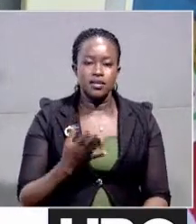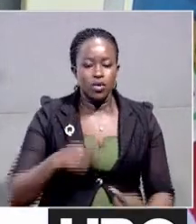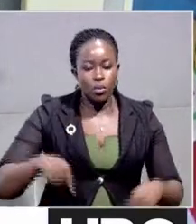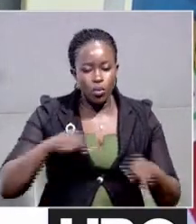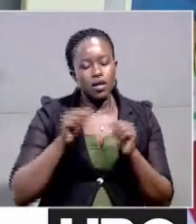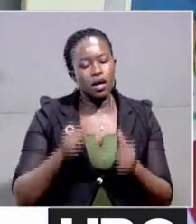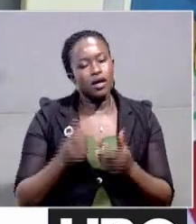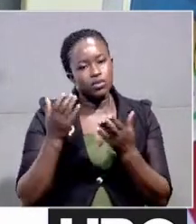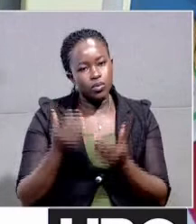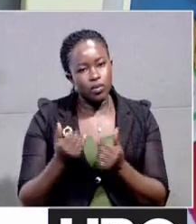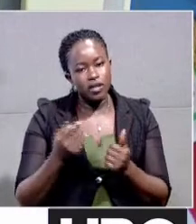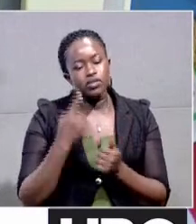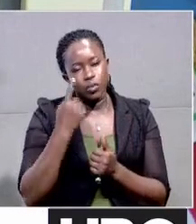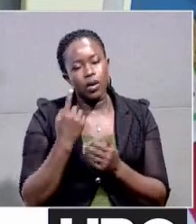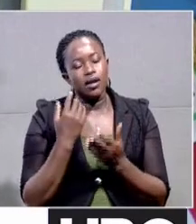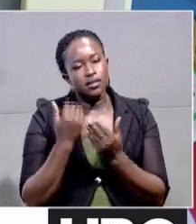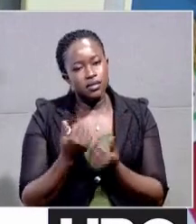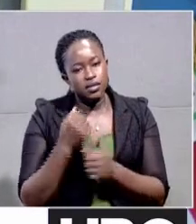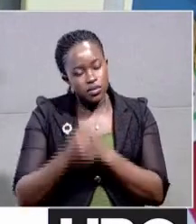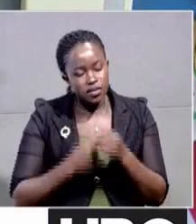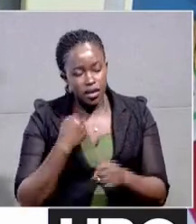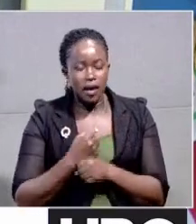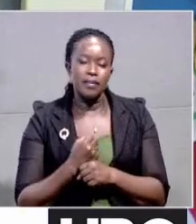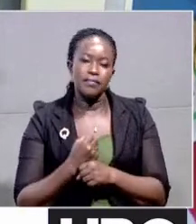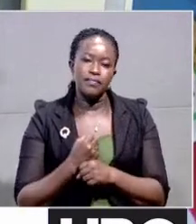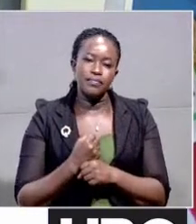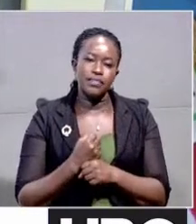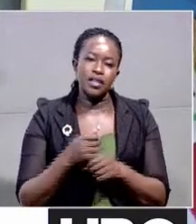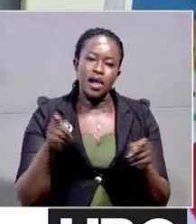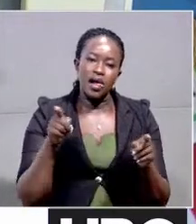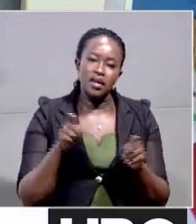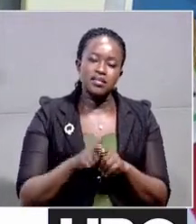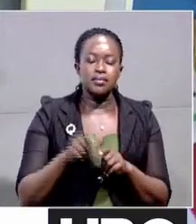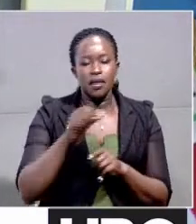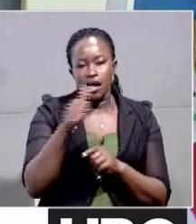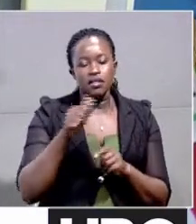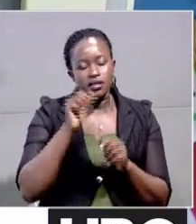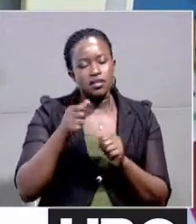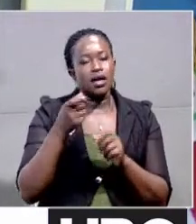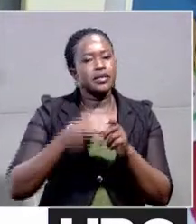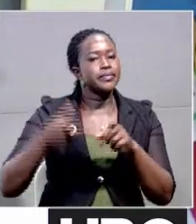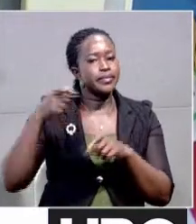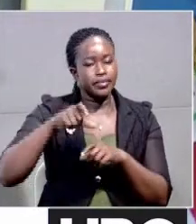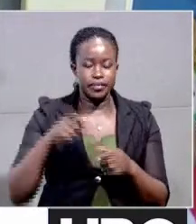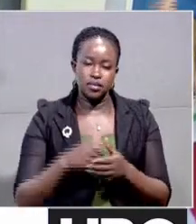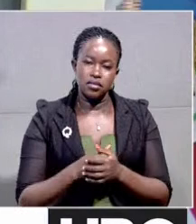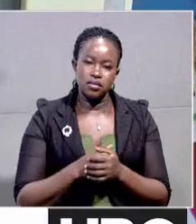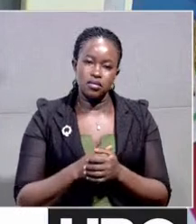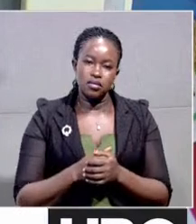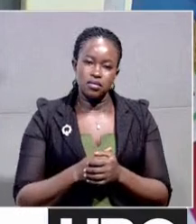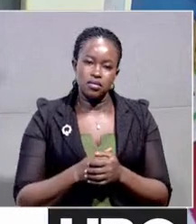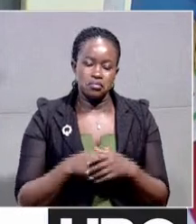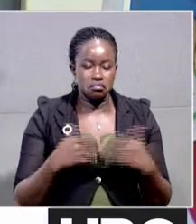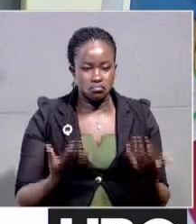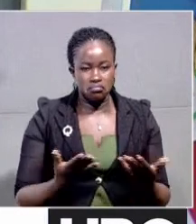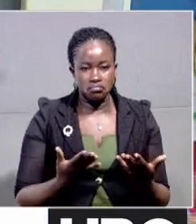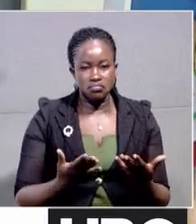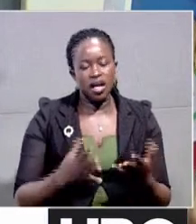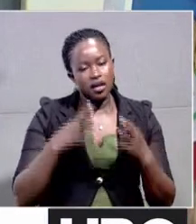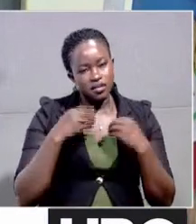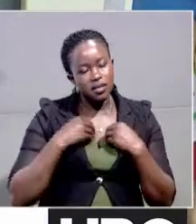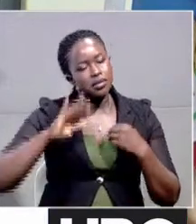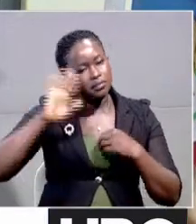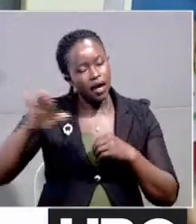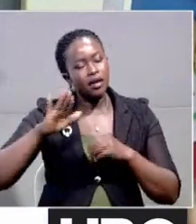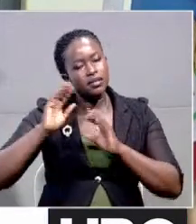wait for 1 year. Then all ourselves, even us, will go up there. And let's go back and teach. After all,